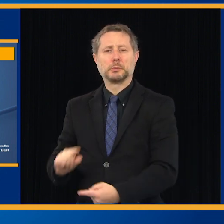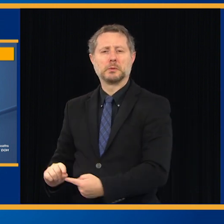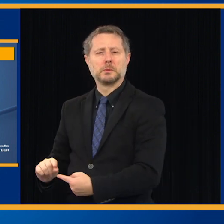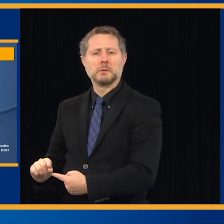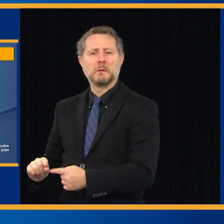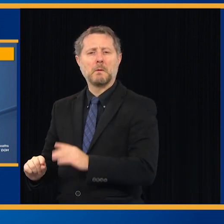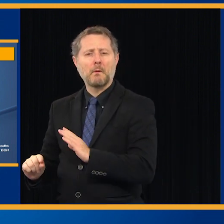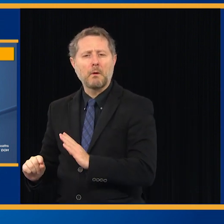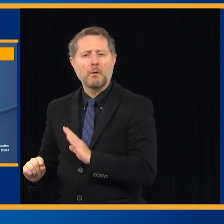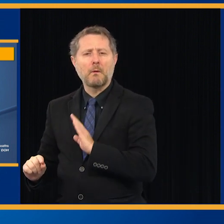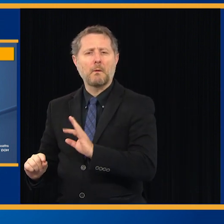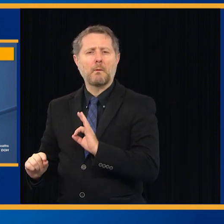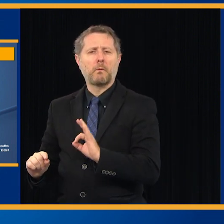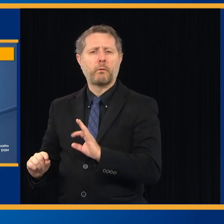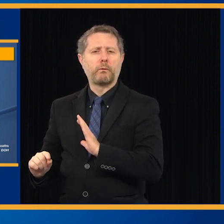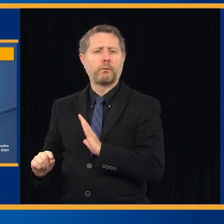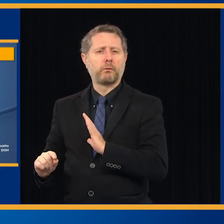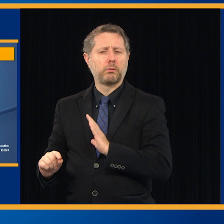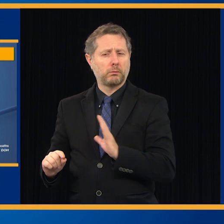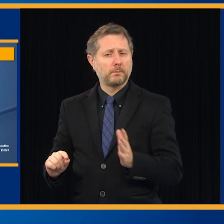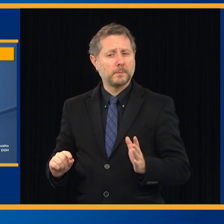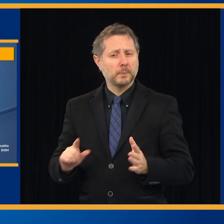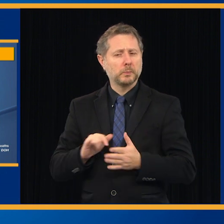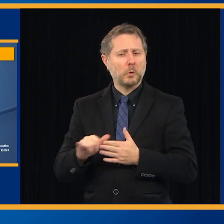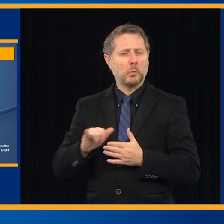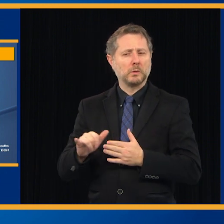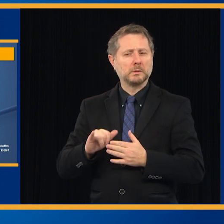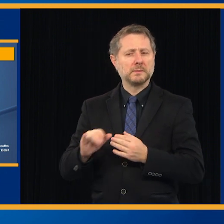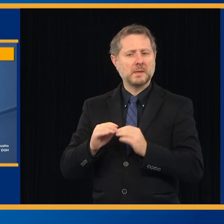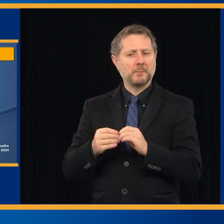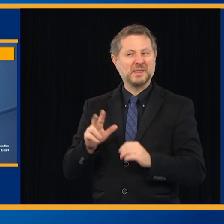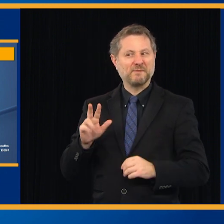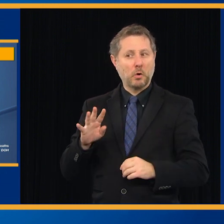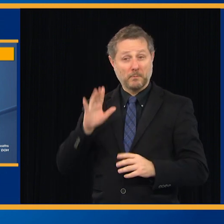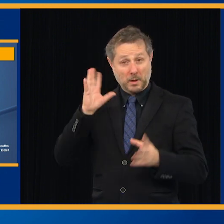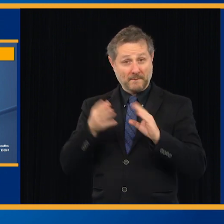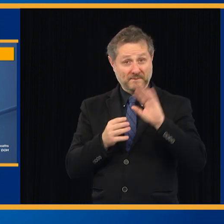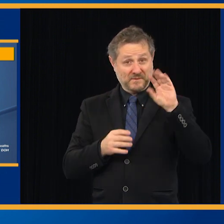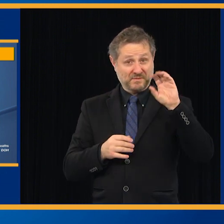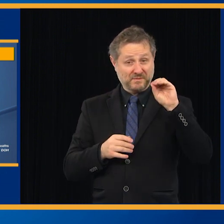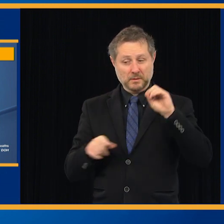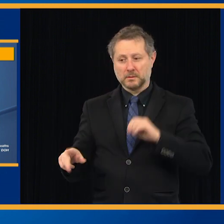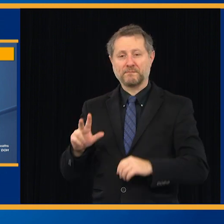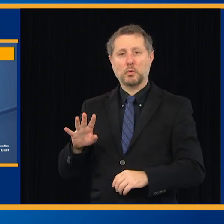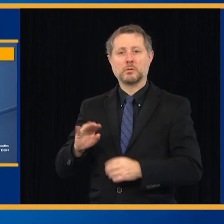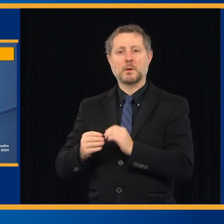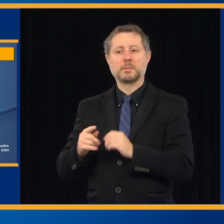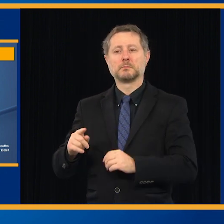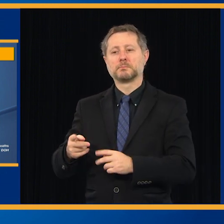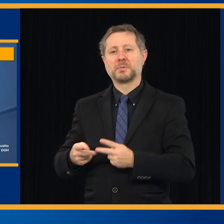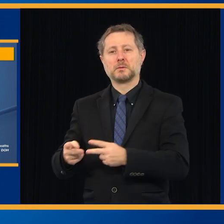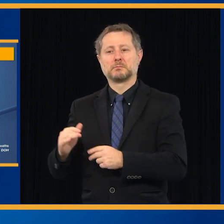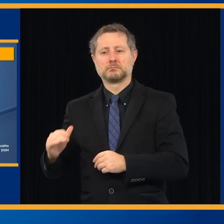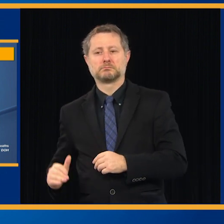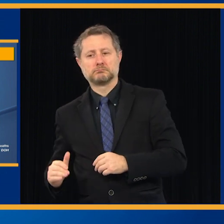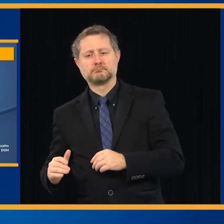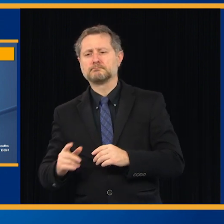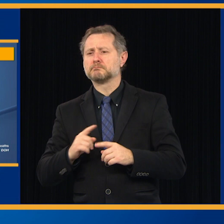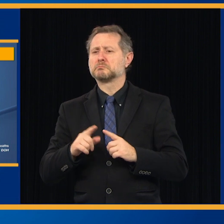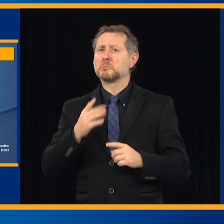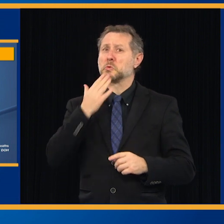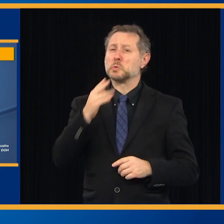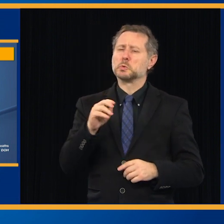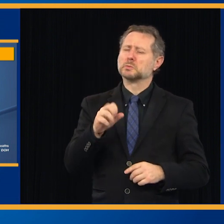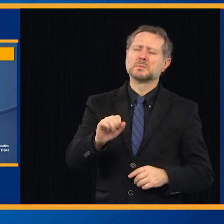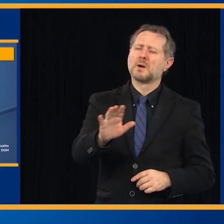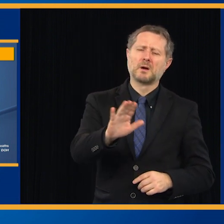that death, New York is number 34. So none of this is good news, but just to